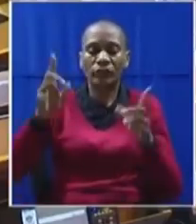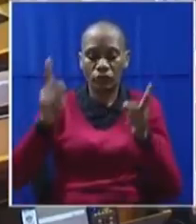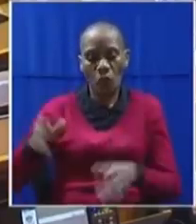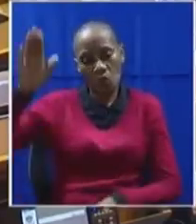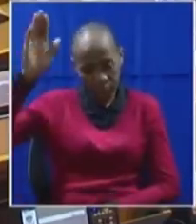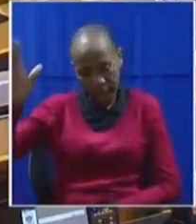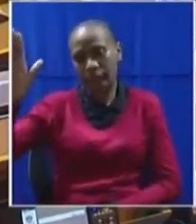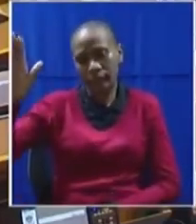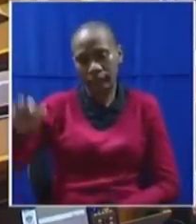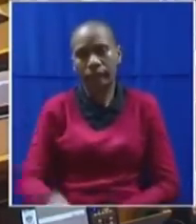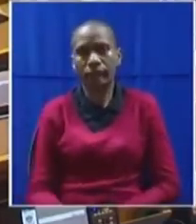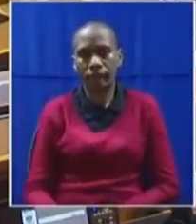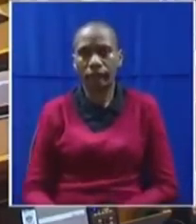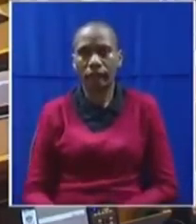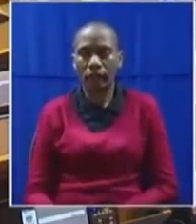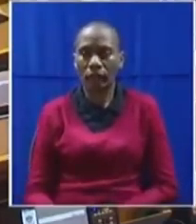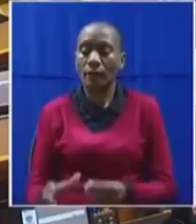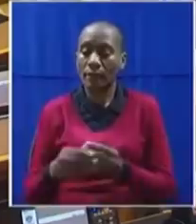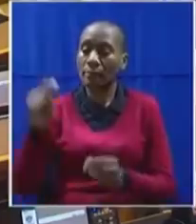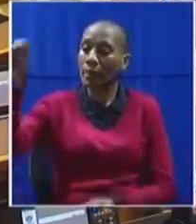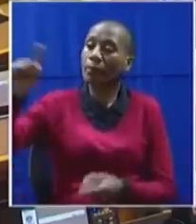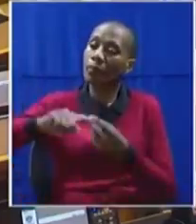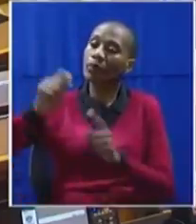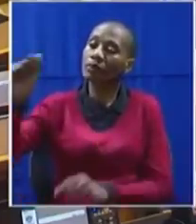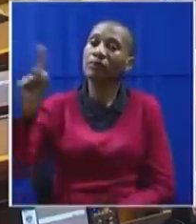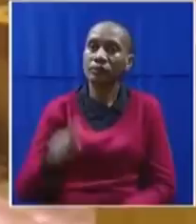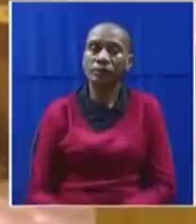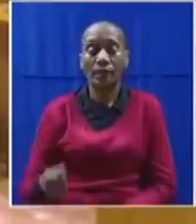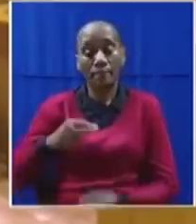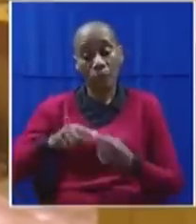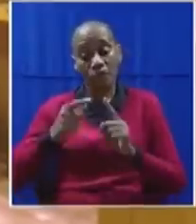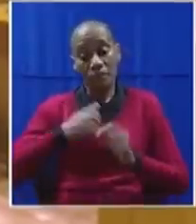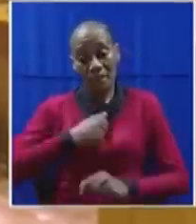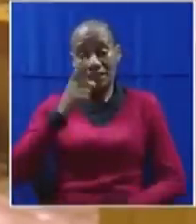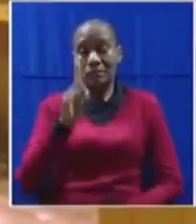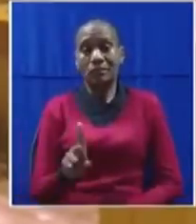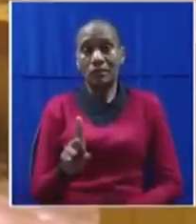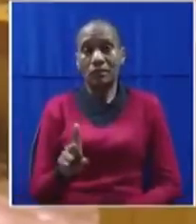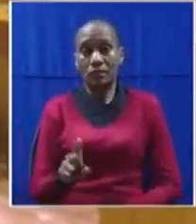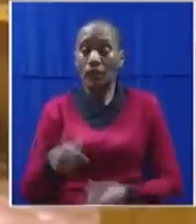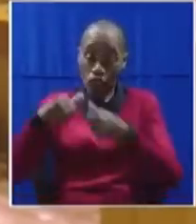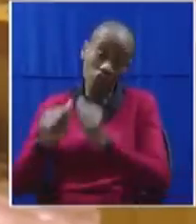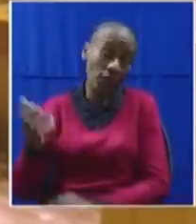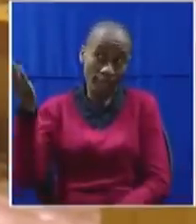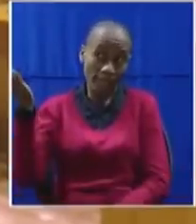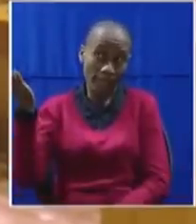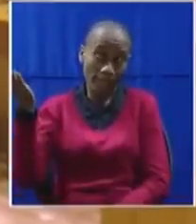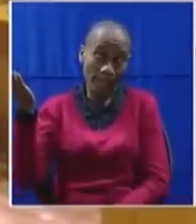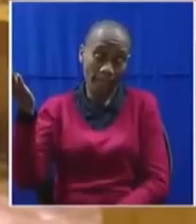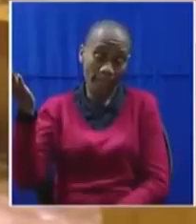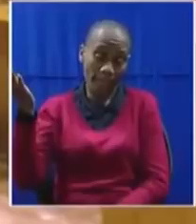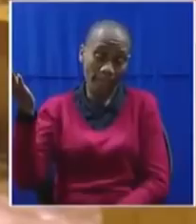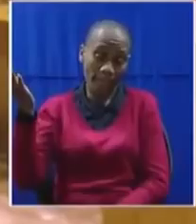Order. Honorable point of order. Sonti, what's your point of order? My point of order is, mhlalinga phambili.